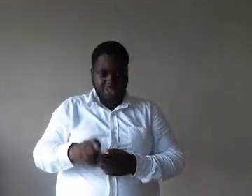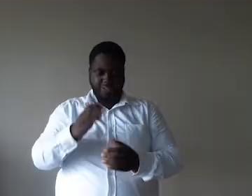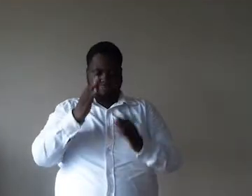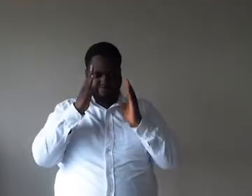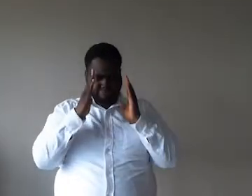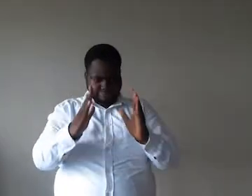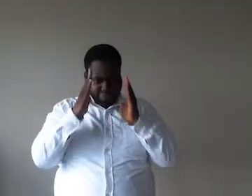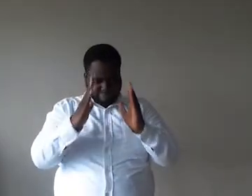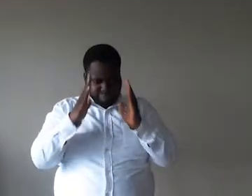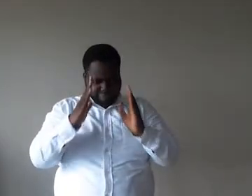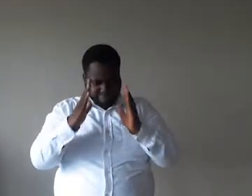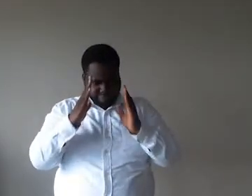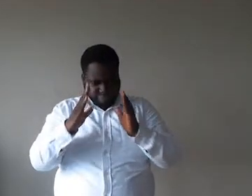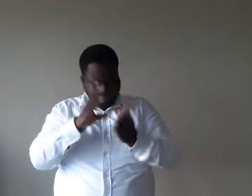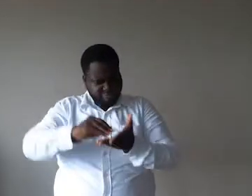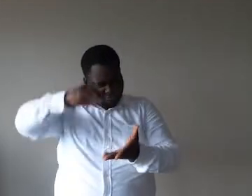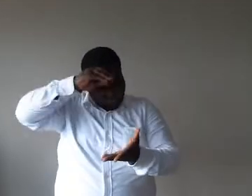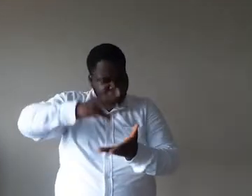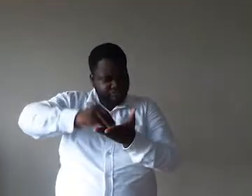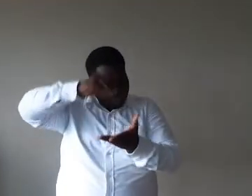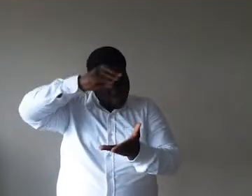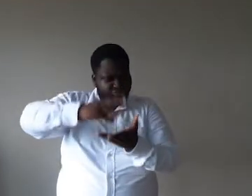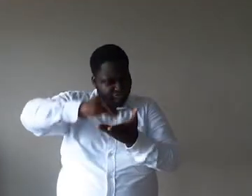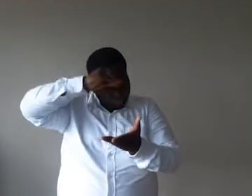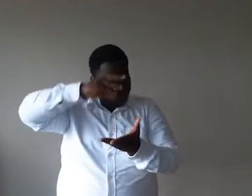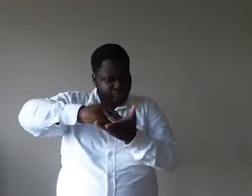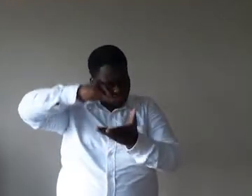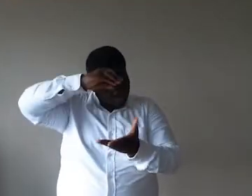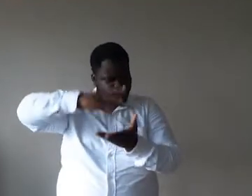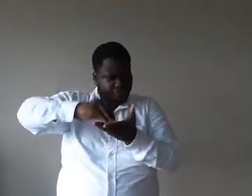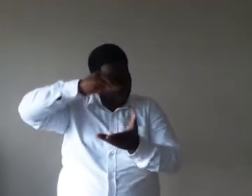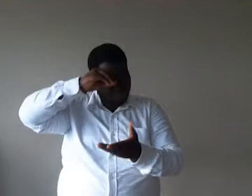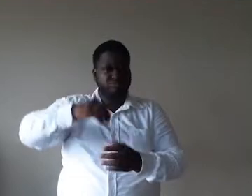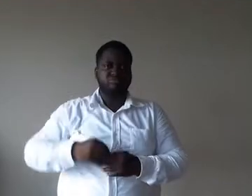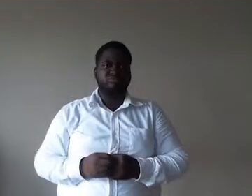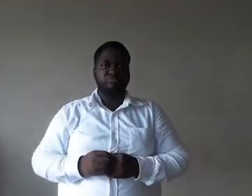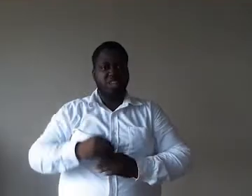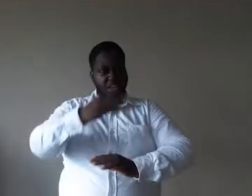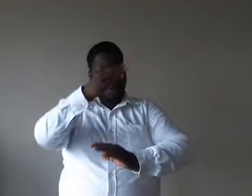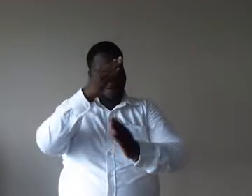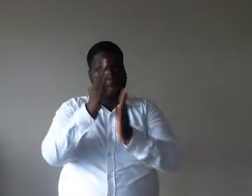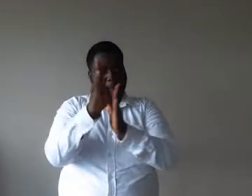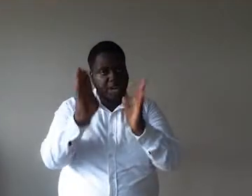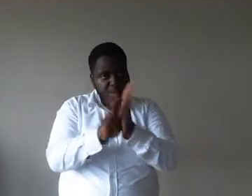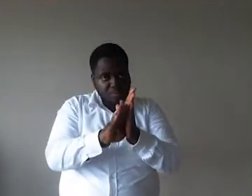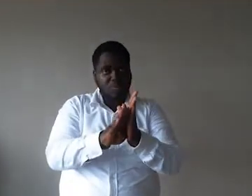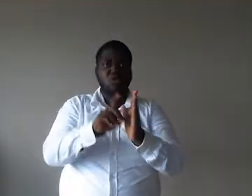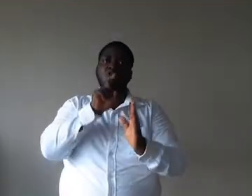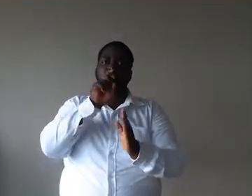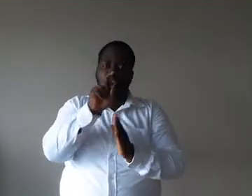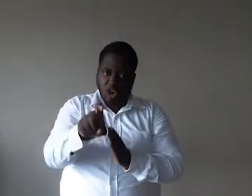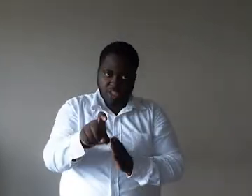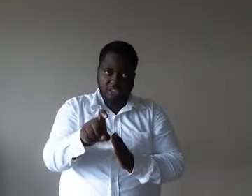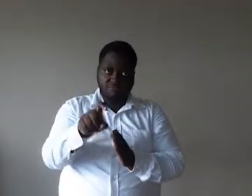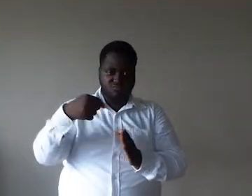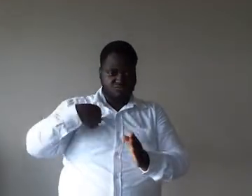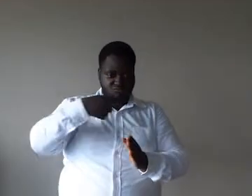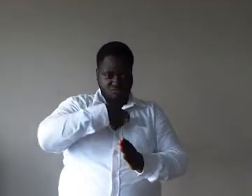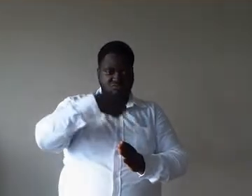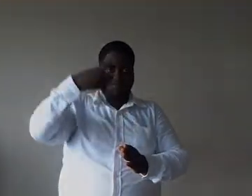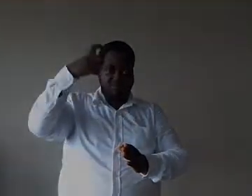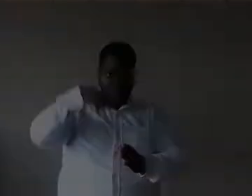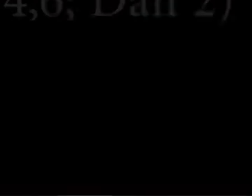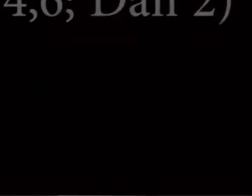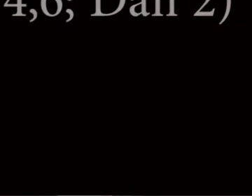human language, we ought to understand. Did you know that the Bible was written in 3 major languages? The